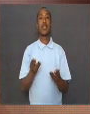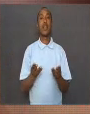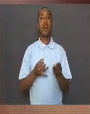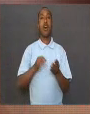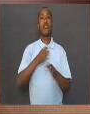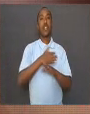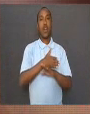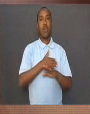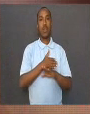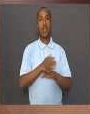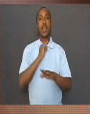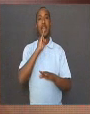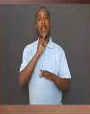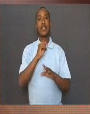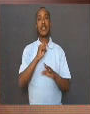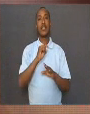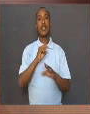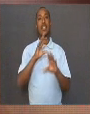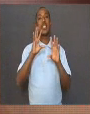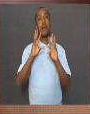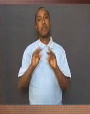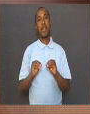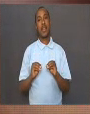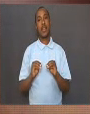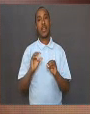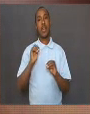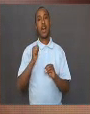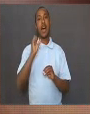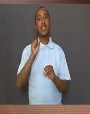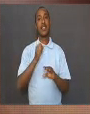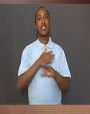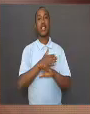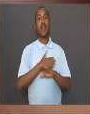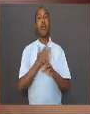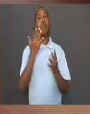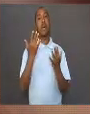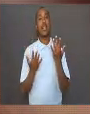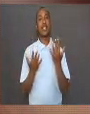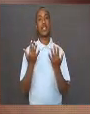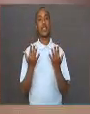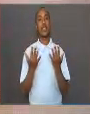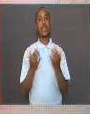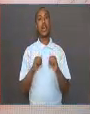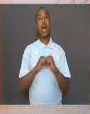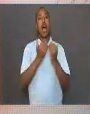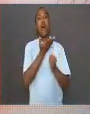the mass of the log is disappearing as the log